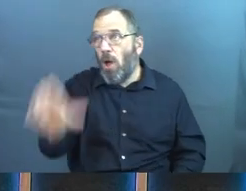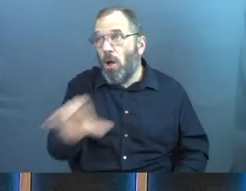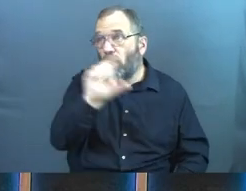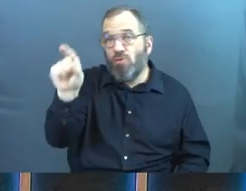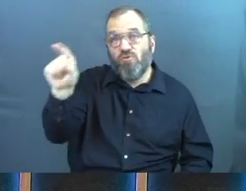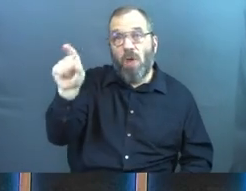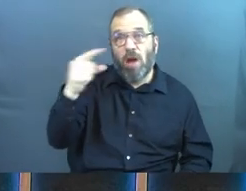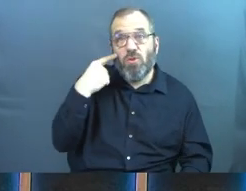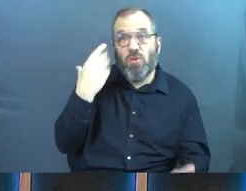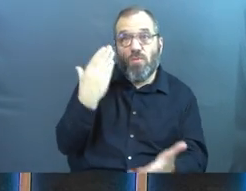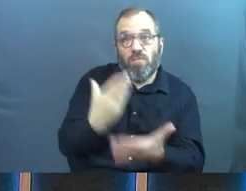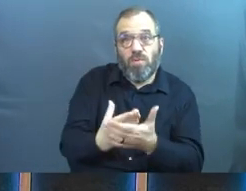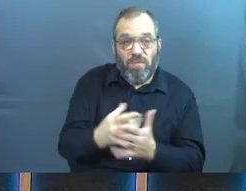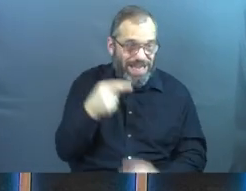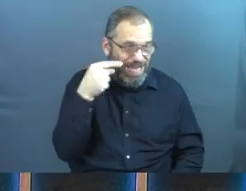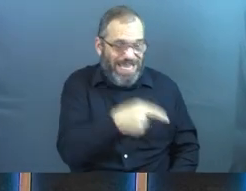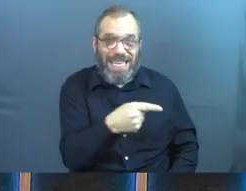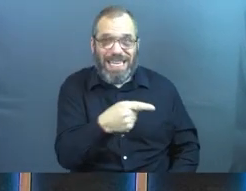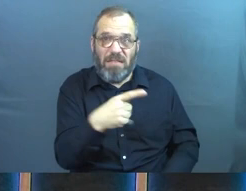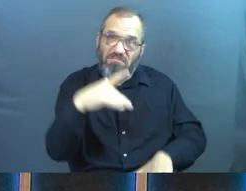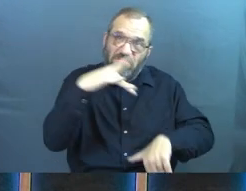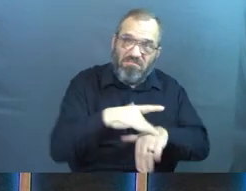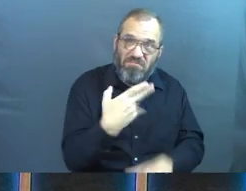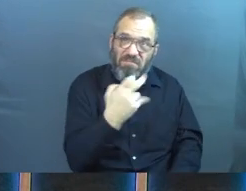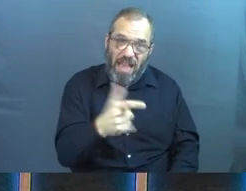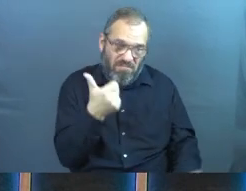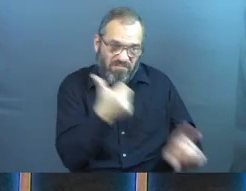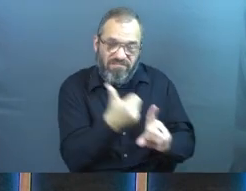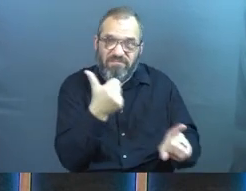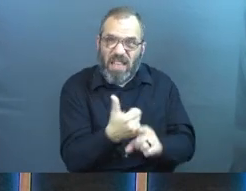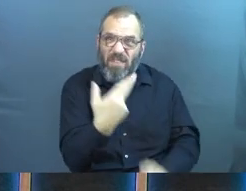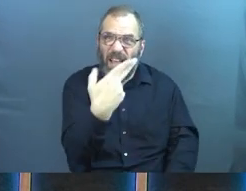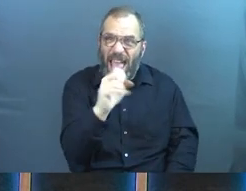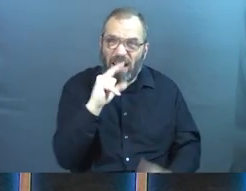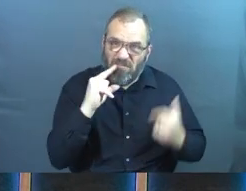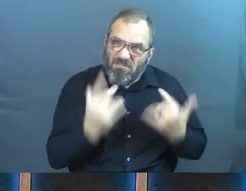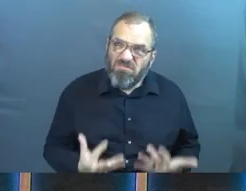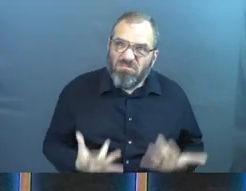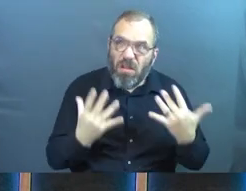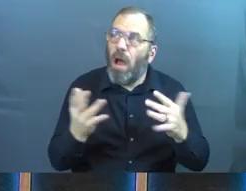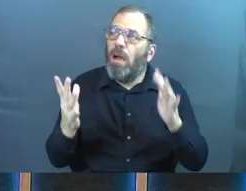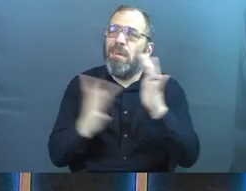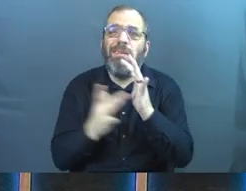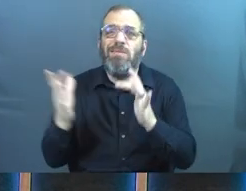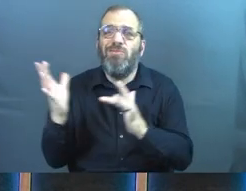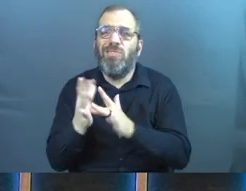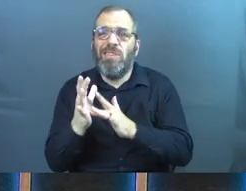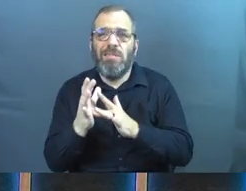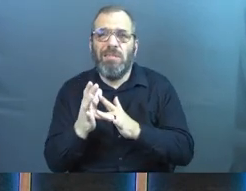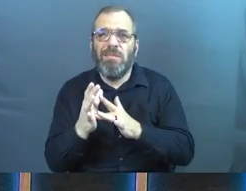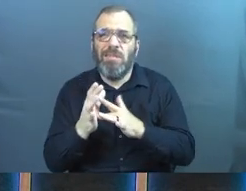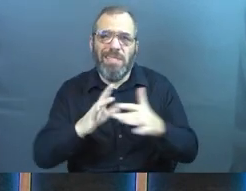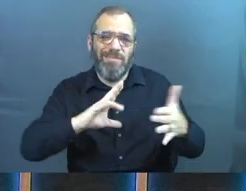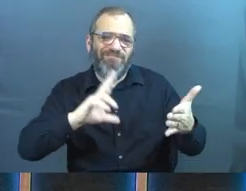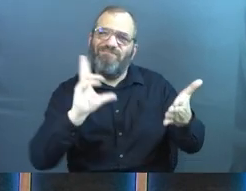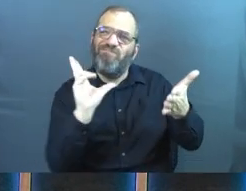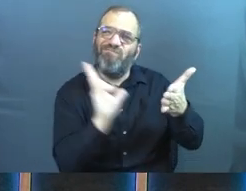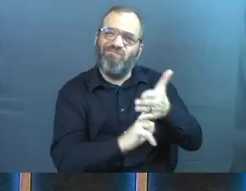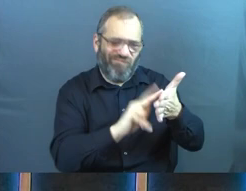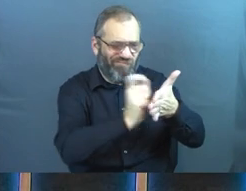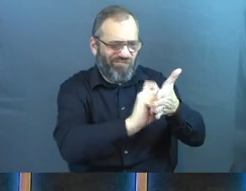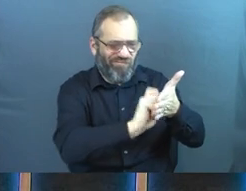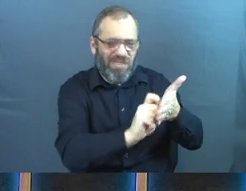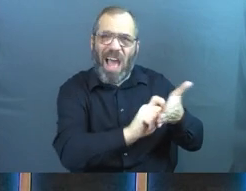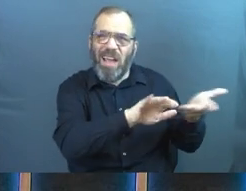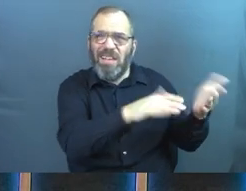was also proof that he was headed for hell himself. Because Jesus just signed his death warrant. Because he's